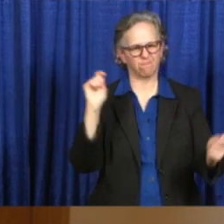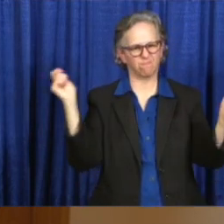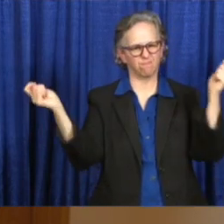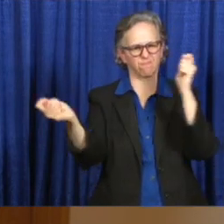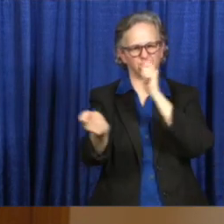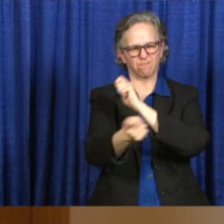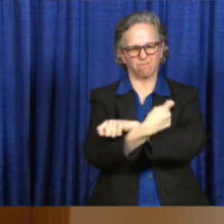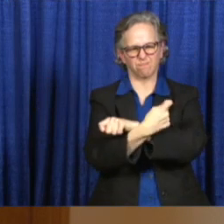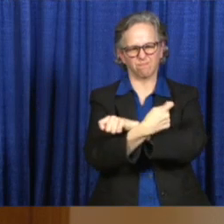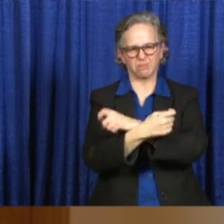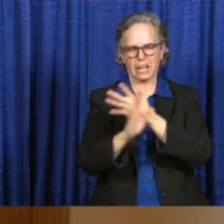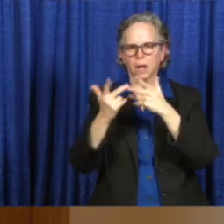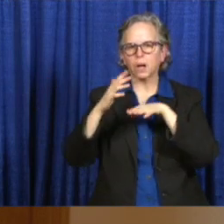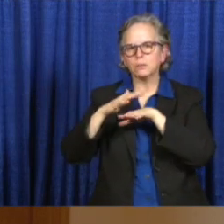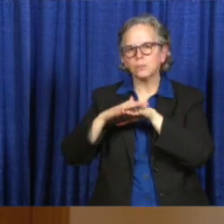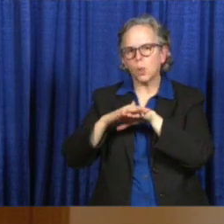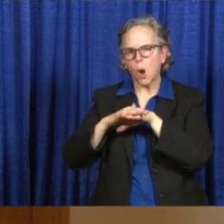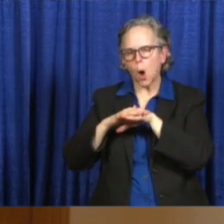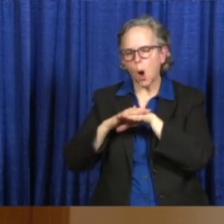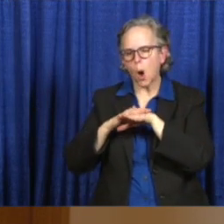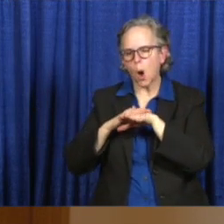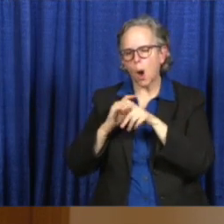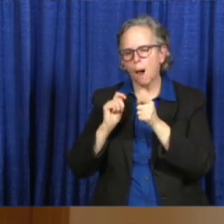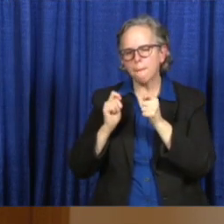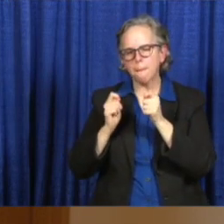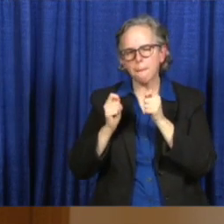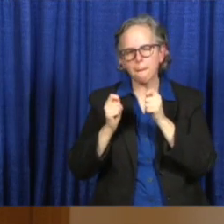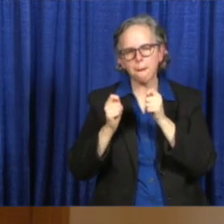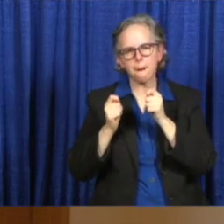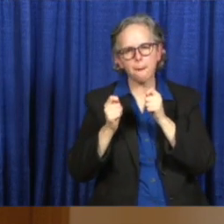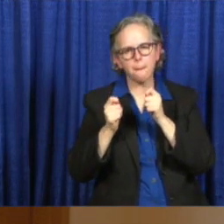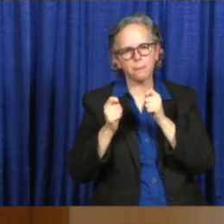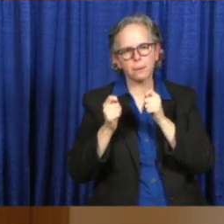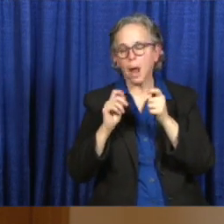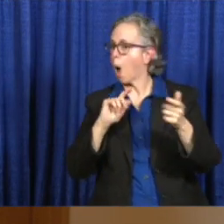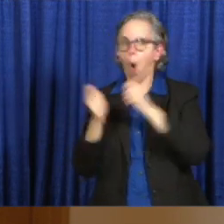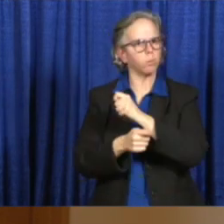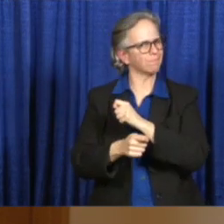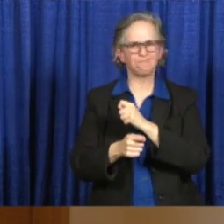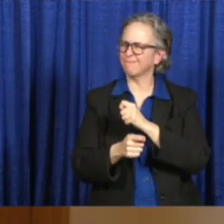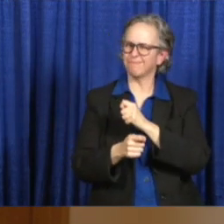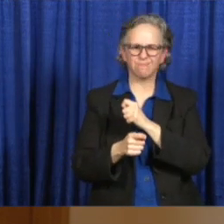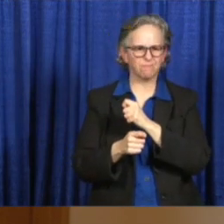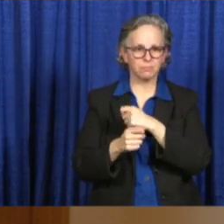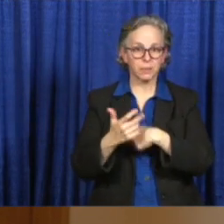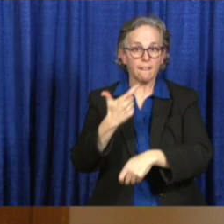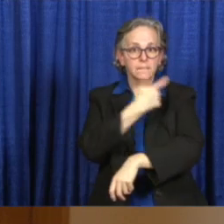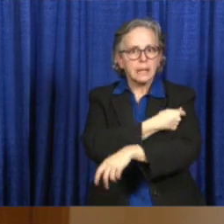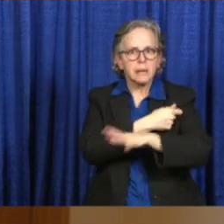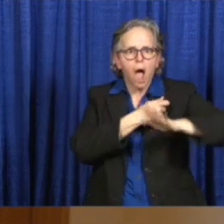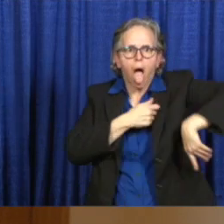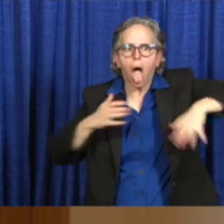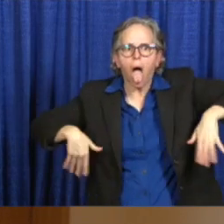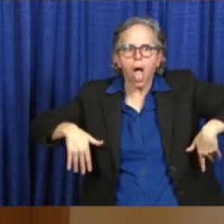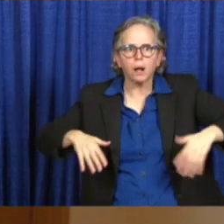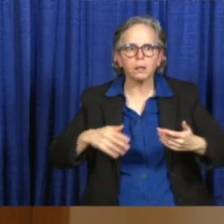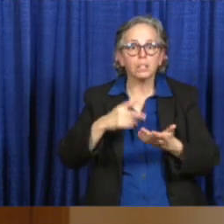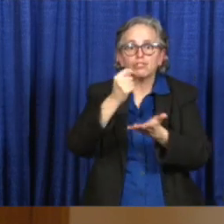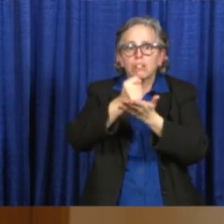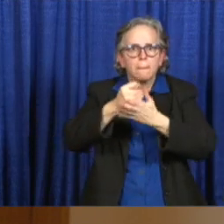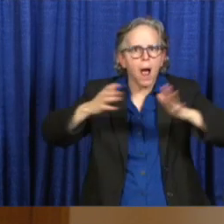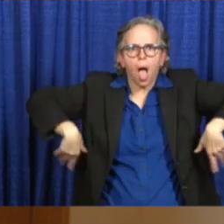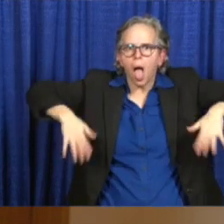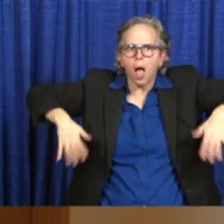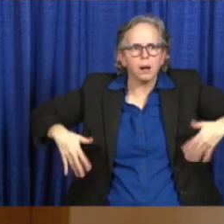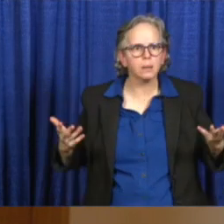gradual returning, and in some ways, because we still don't have a vaccine or treatment, life